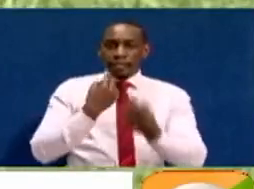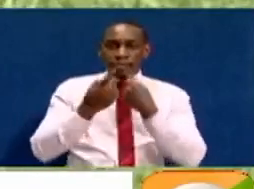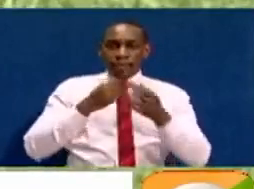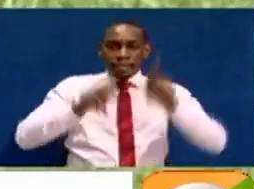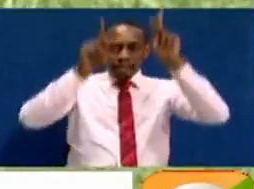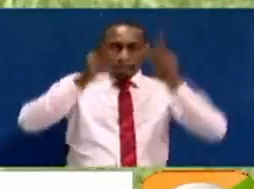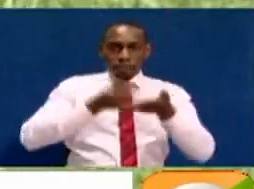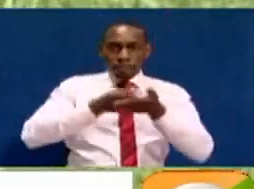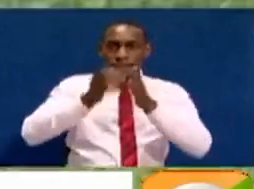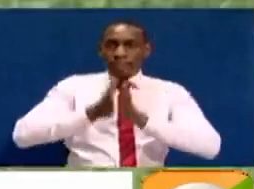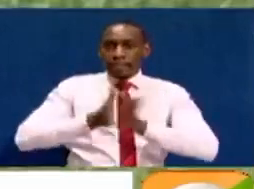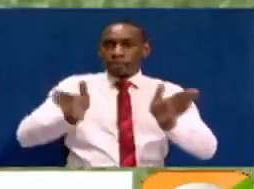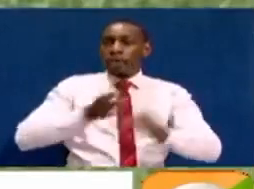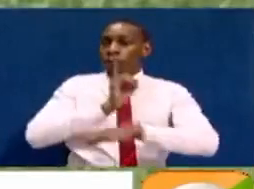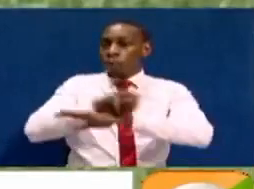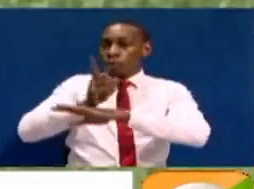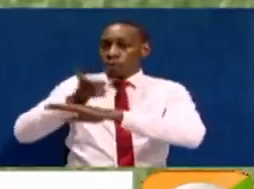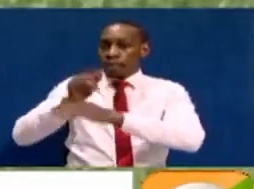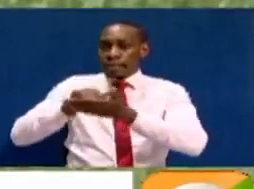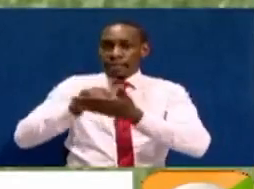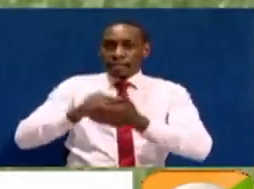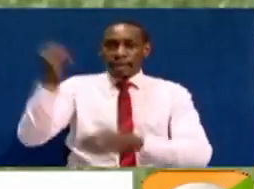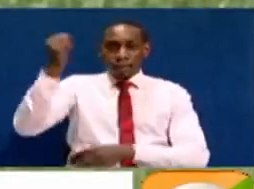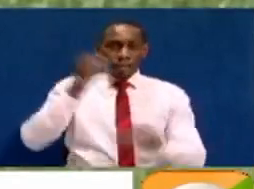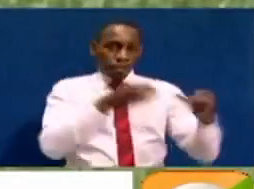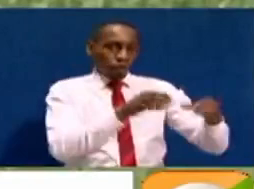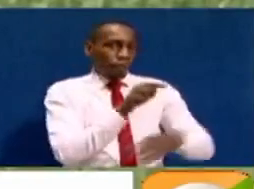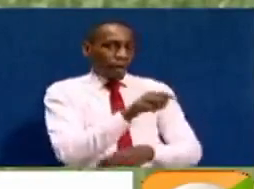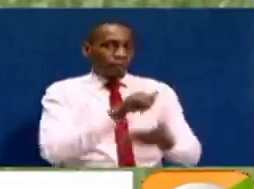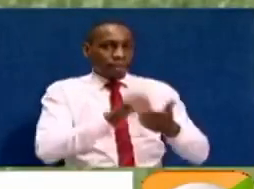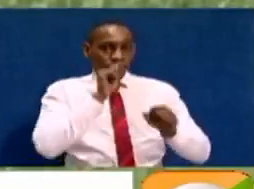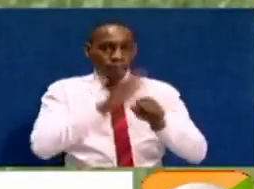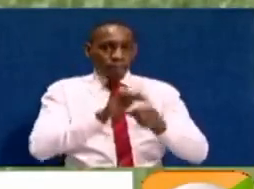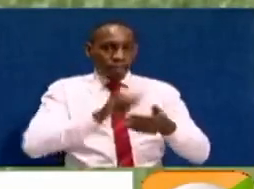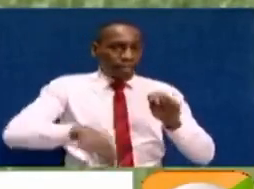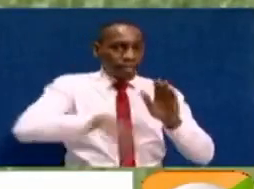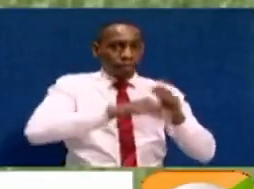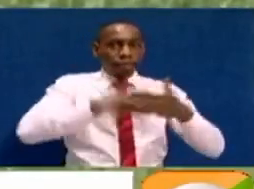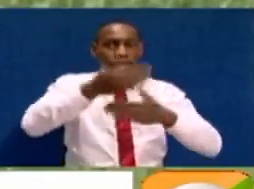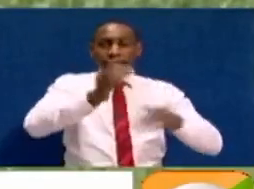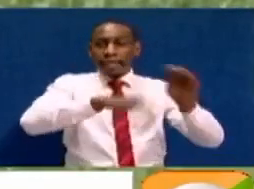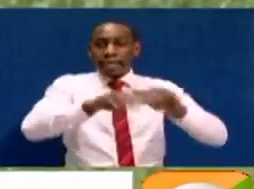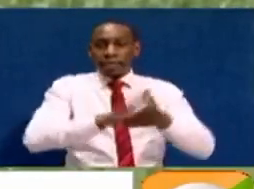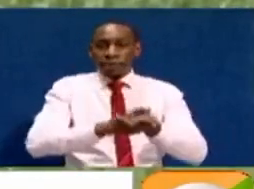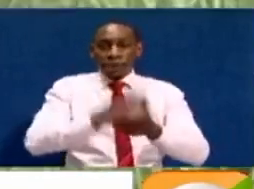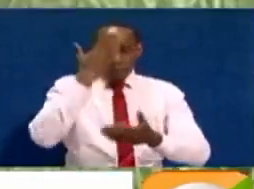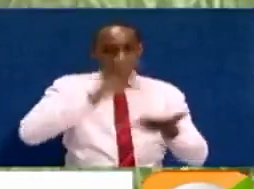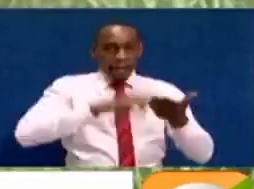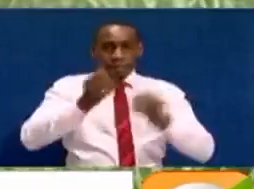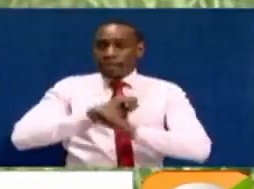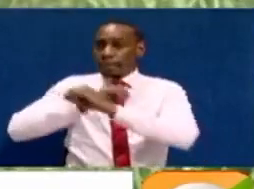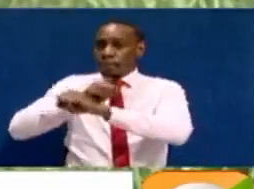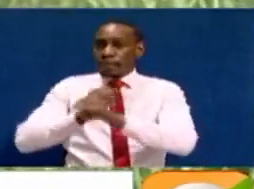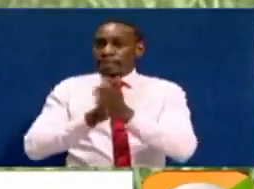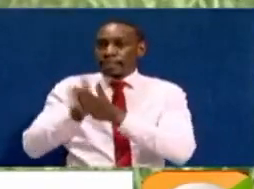General, Michael Arum, sounded a warning bell to the political class, vowing to root them out in the next elections for failing to